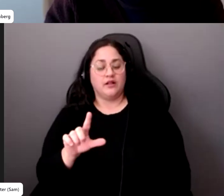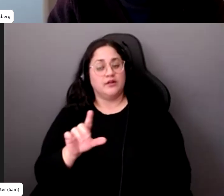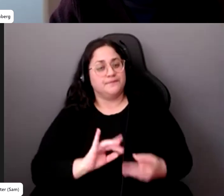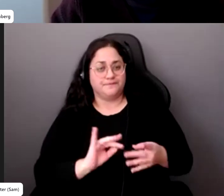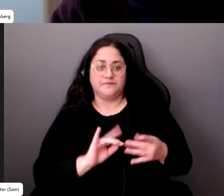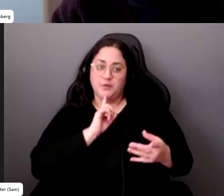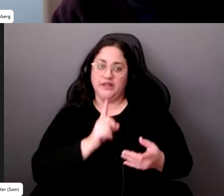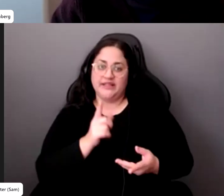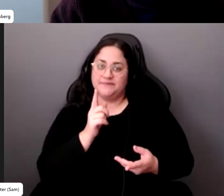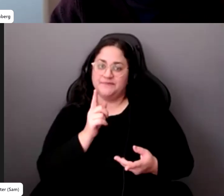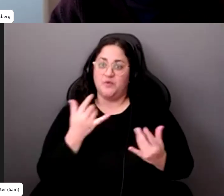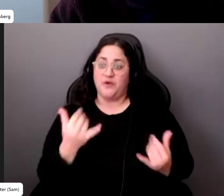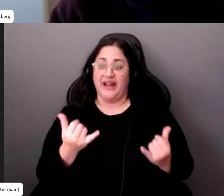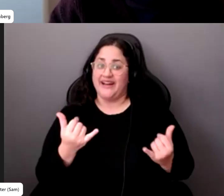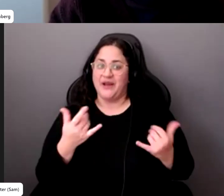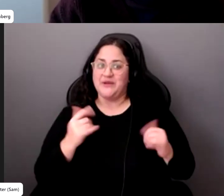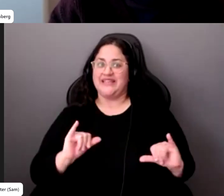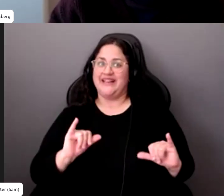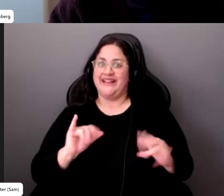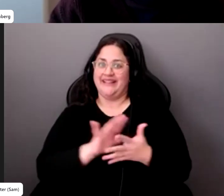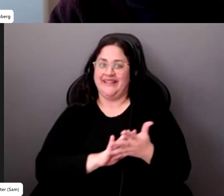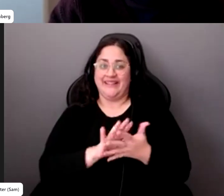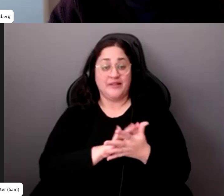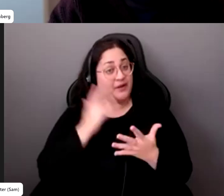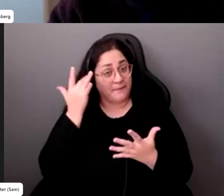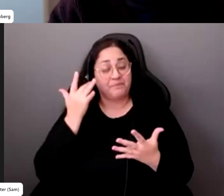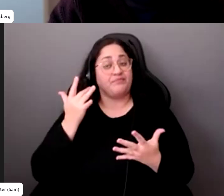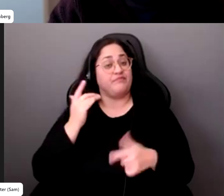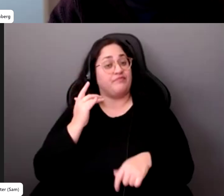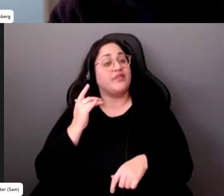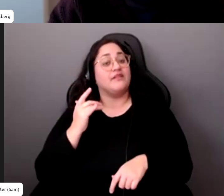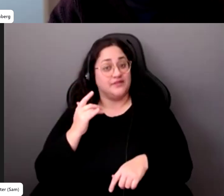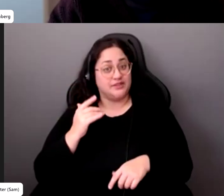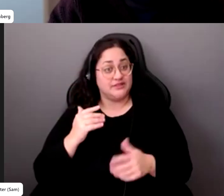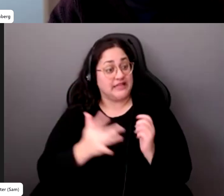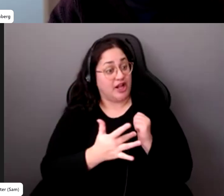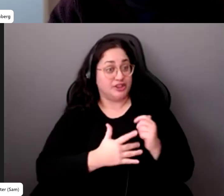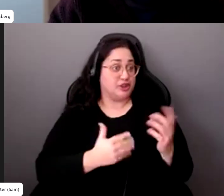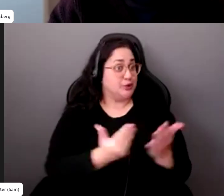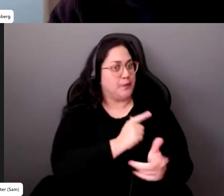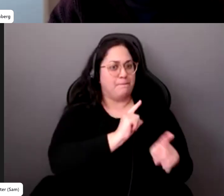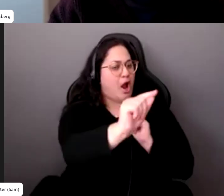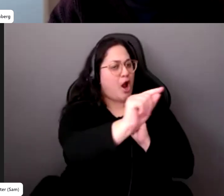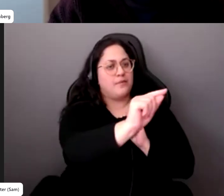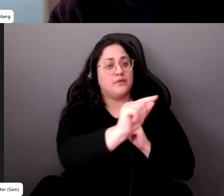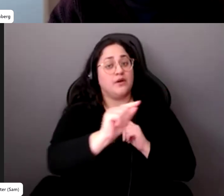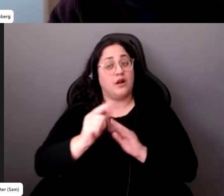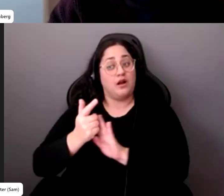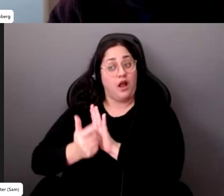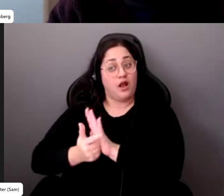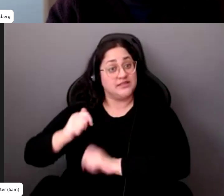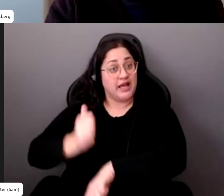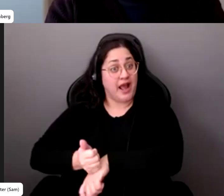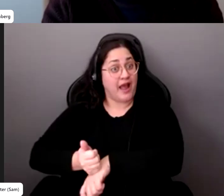really caught up to the technology. The technology is there, and it's coming at us, fast and furious, and it's evolving all the